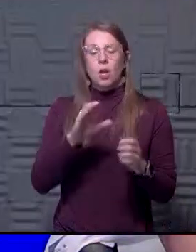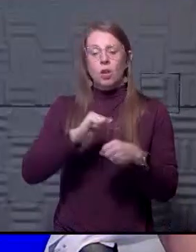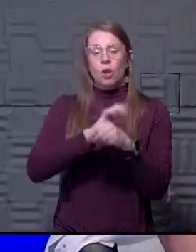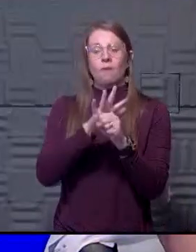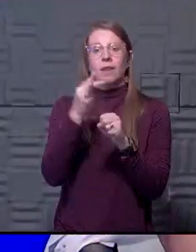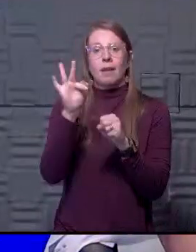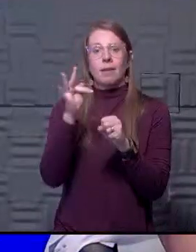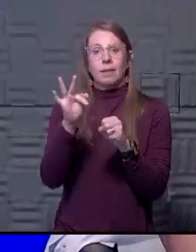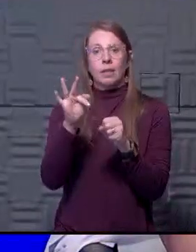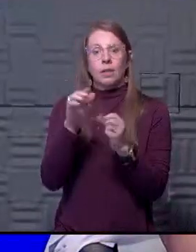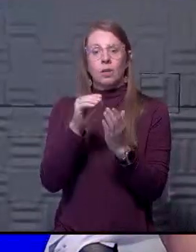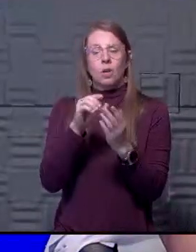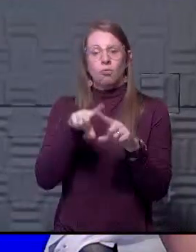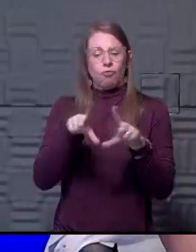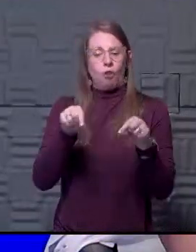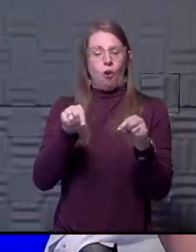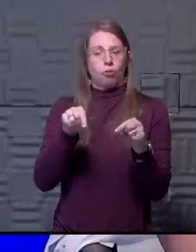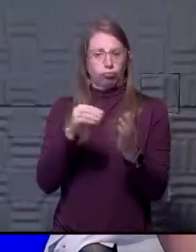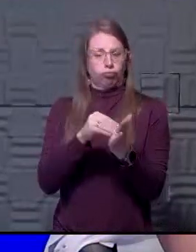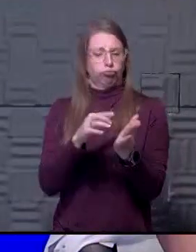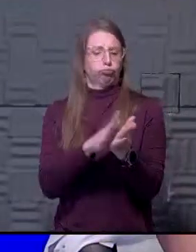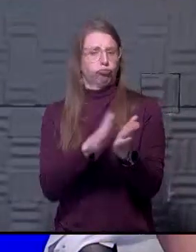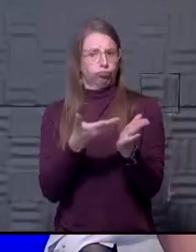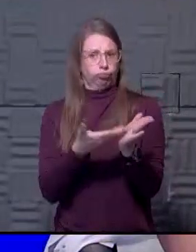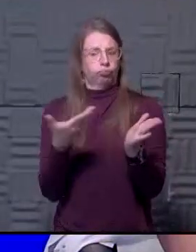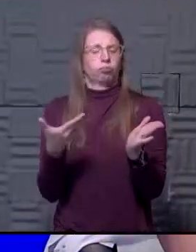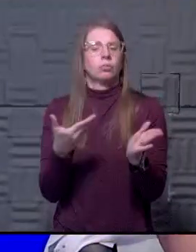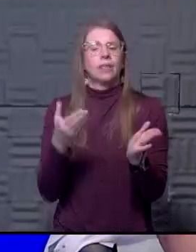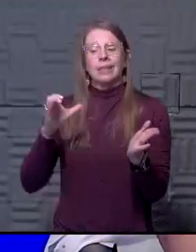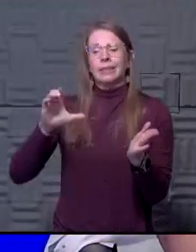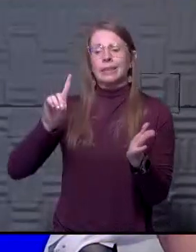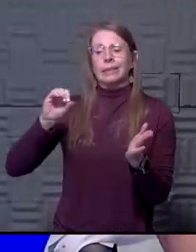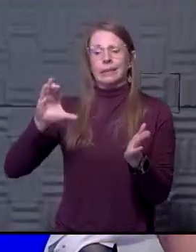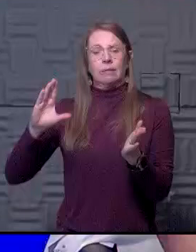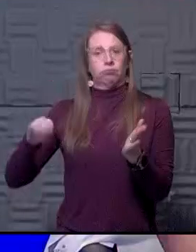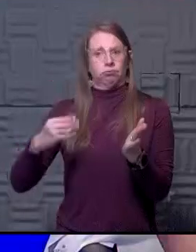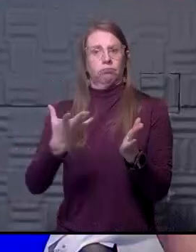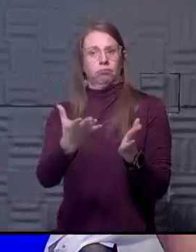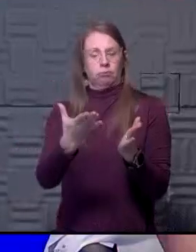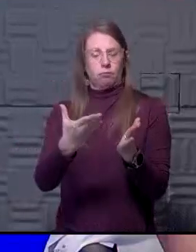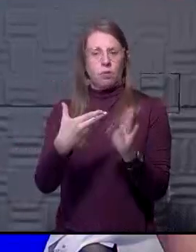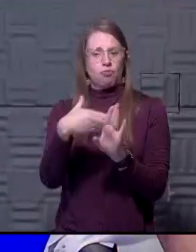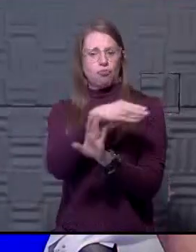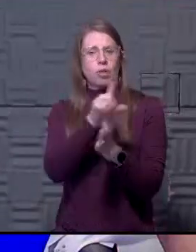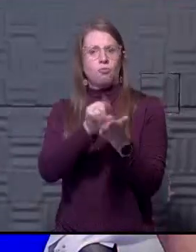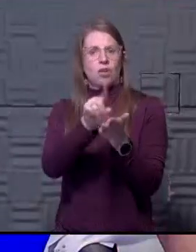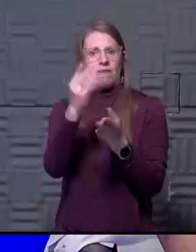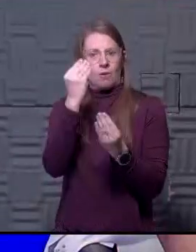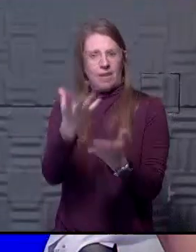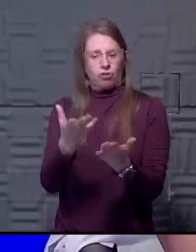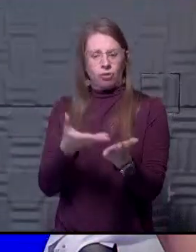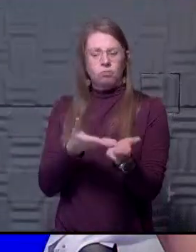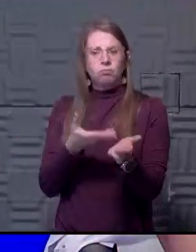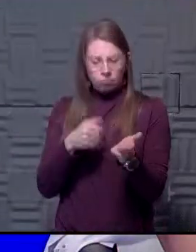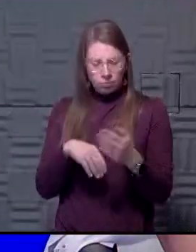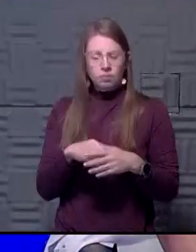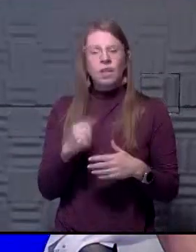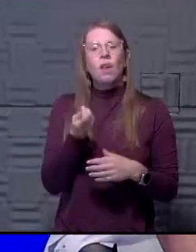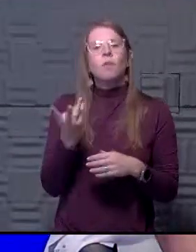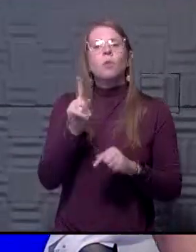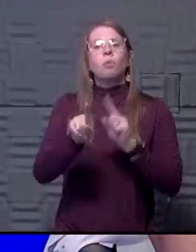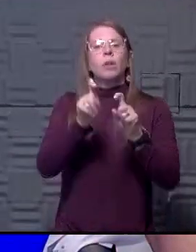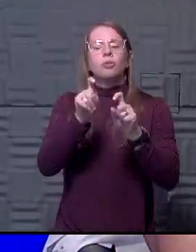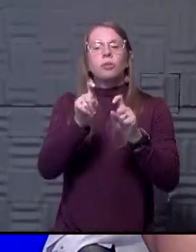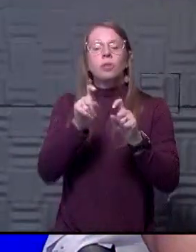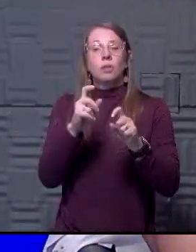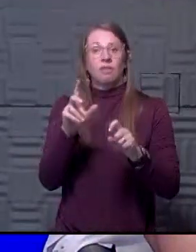COVID-19 vaccination record card. All right. That's from the CDC, and it's got all the pre-printed information on it. And then a couple of questions that I am going to